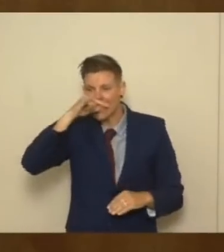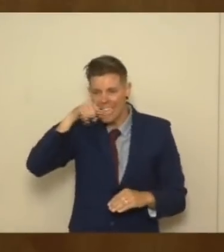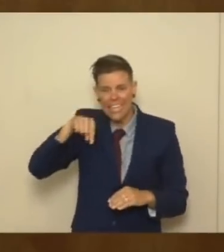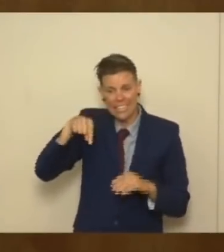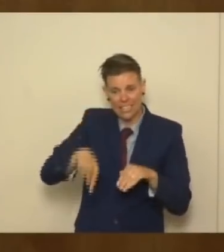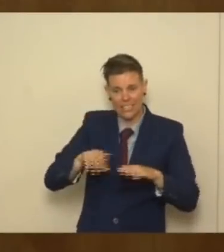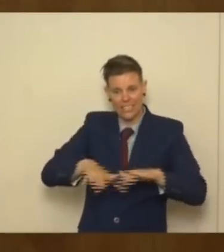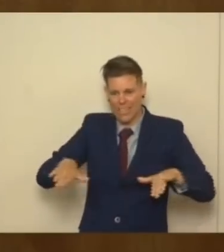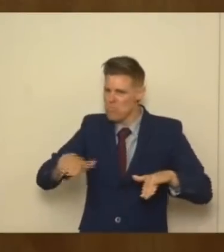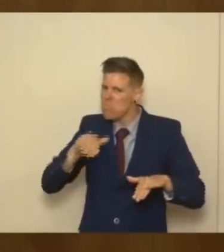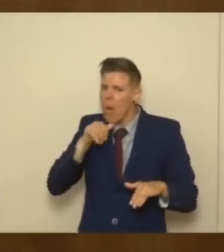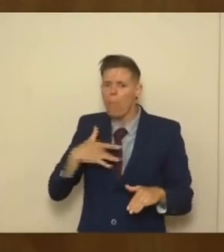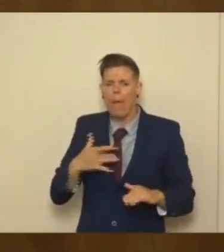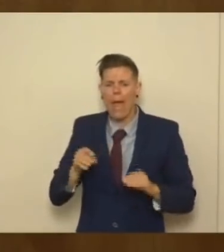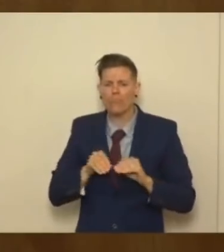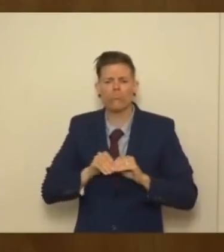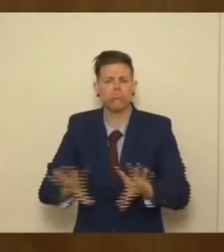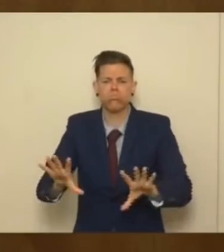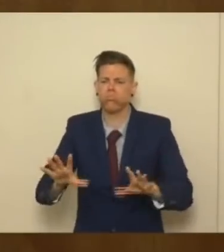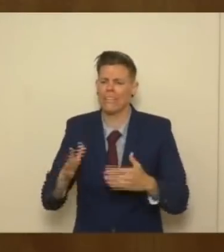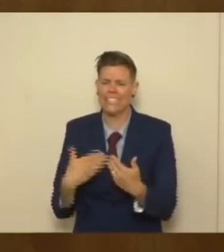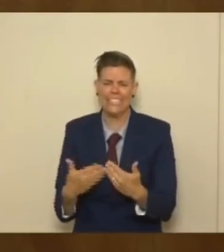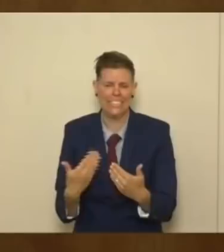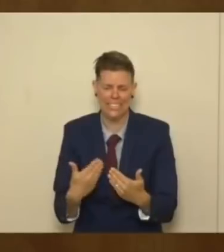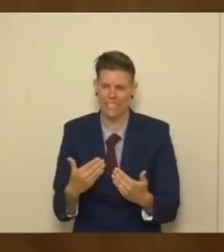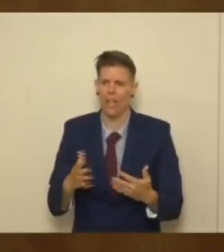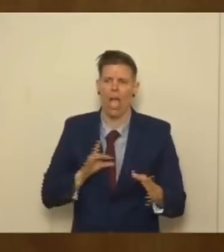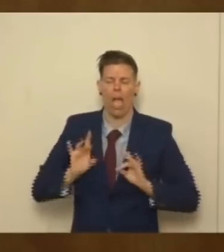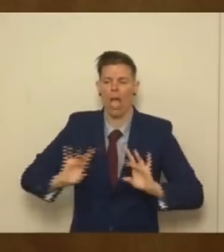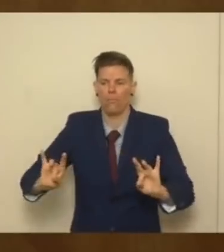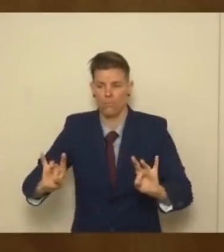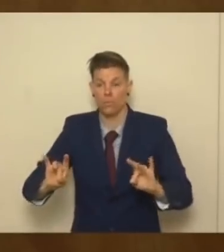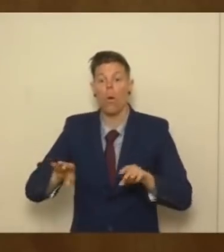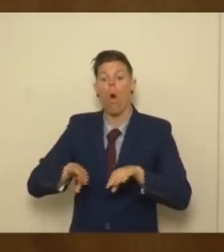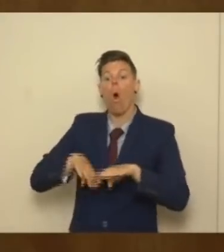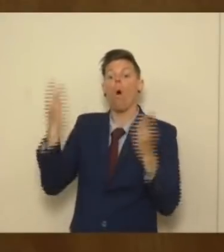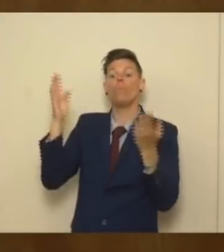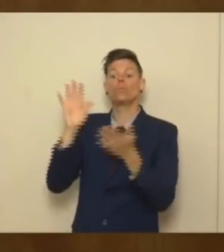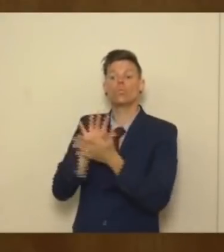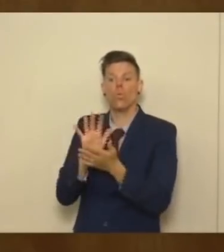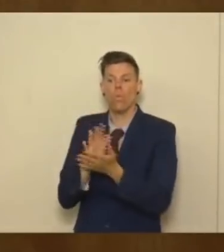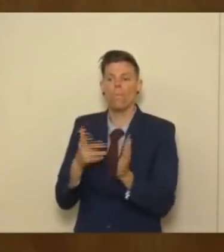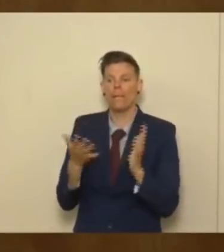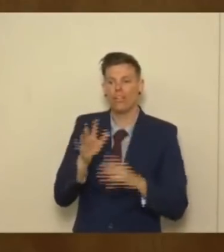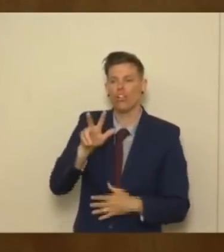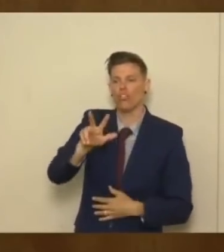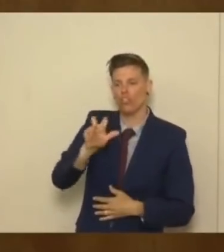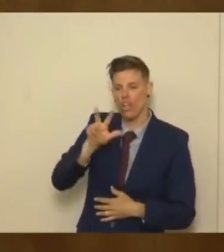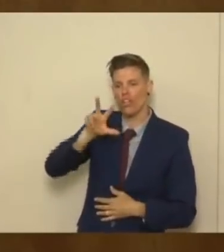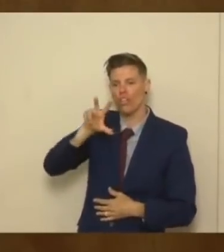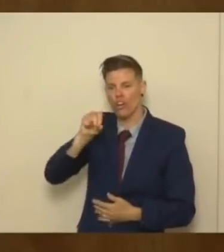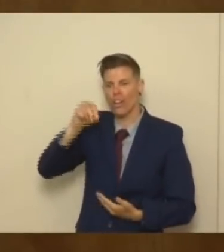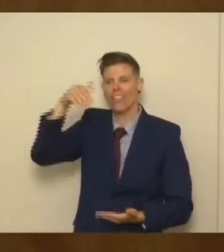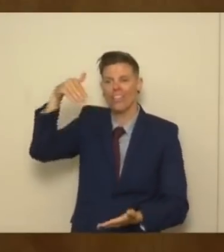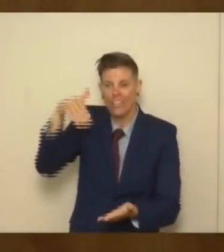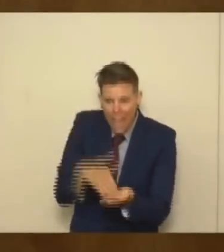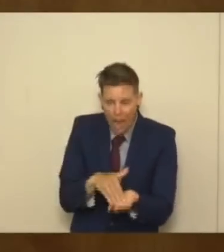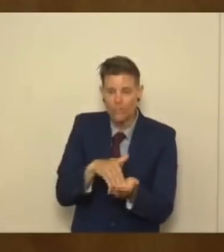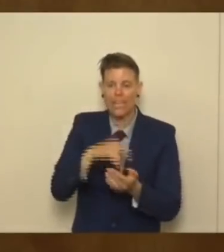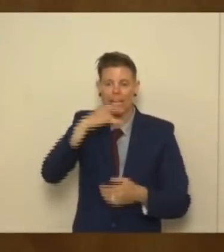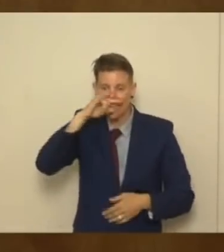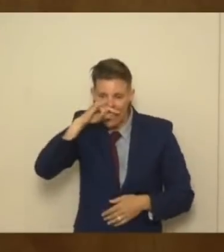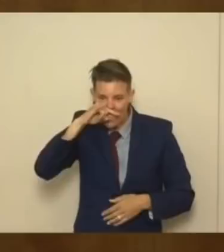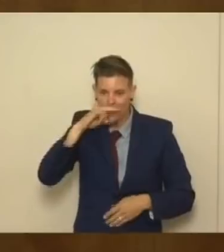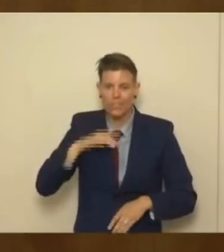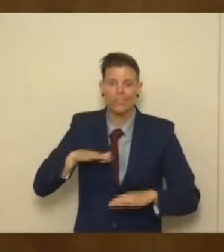about 330,000 kids. So it's the biggest population move we will make. And so I think it underscores the